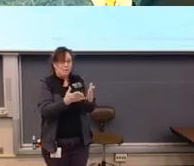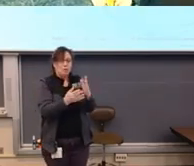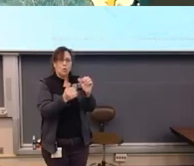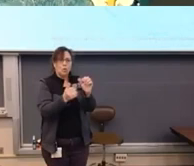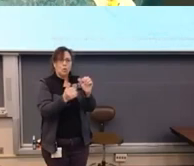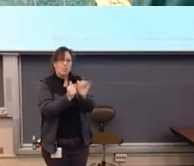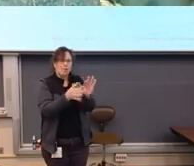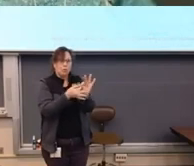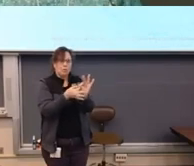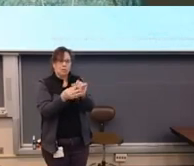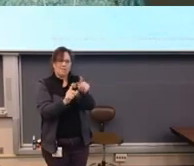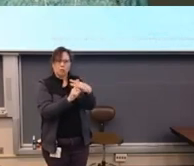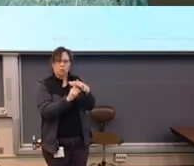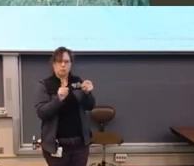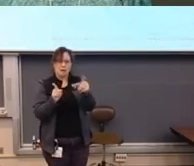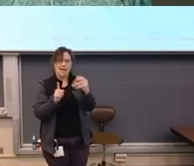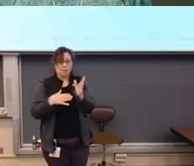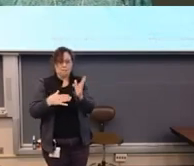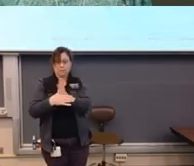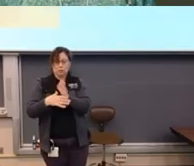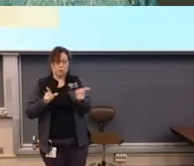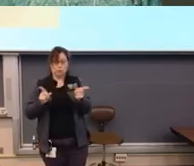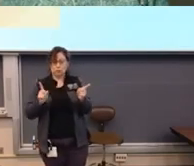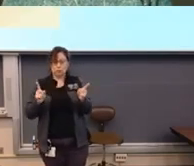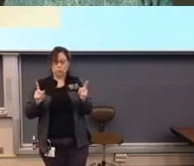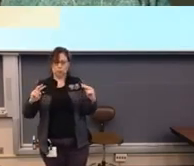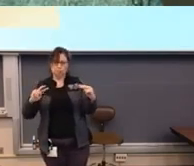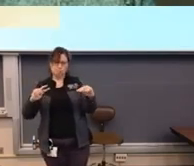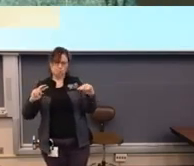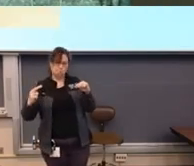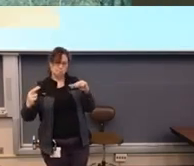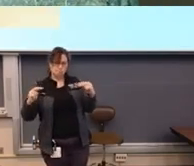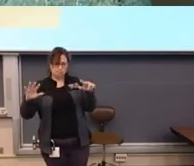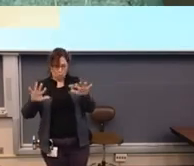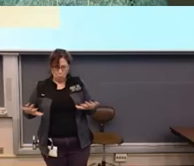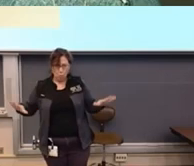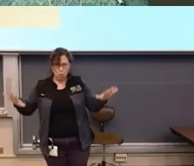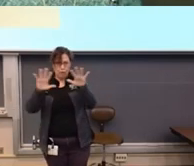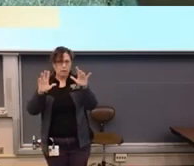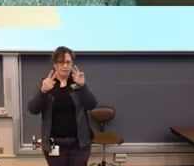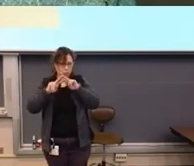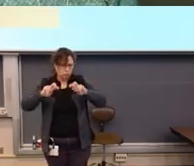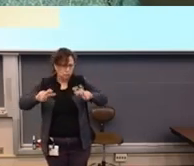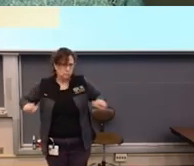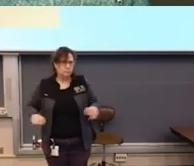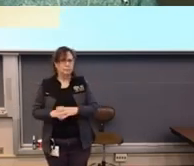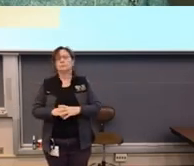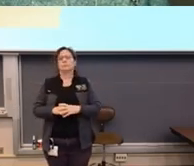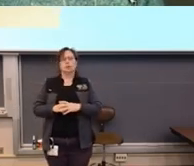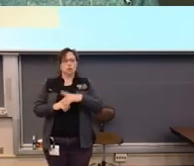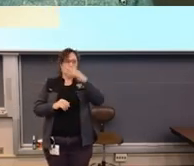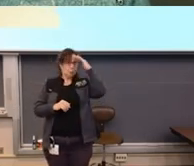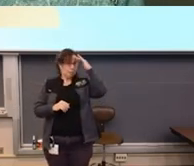also need to look at the relationships between them. So the theoretical underpinnings of this is